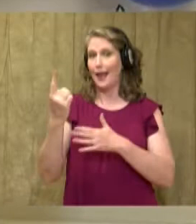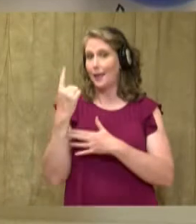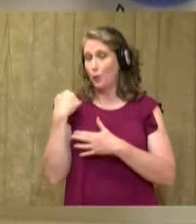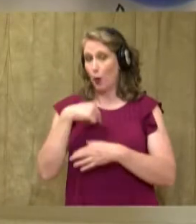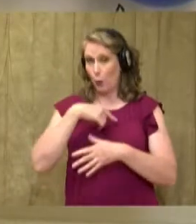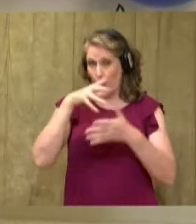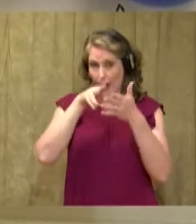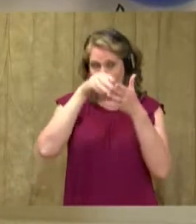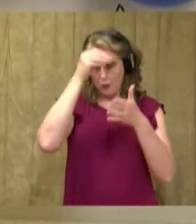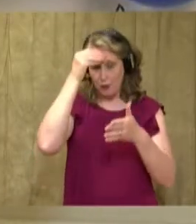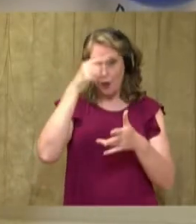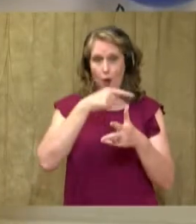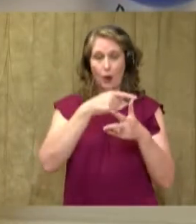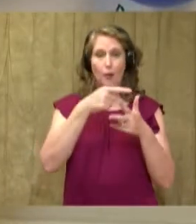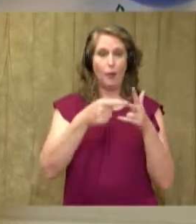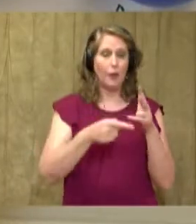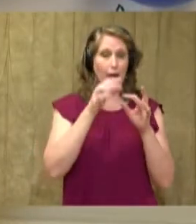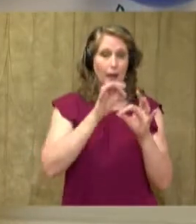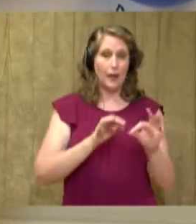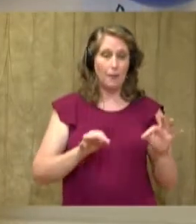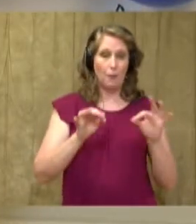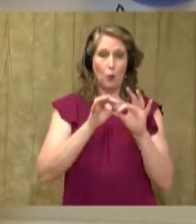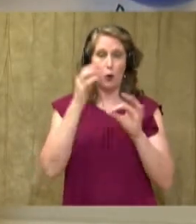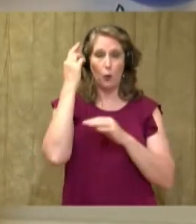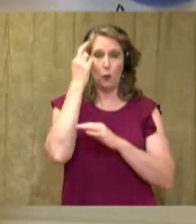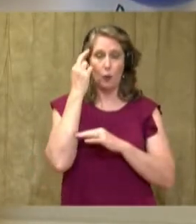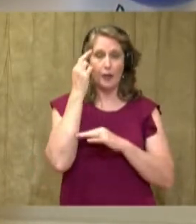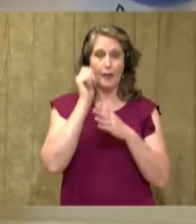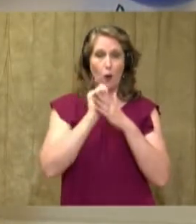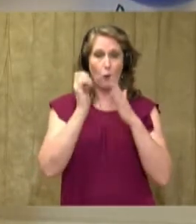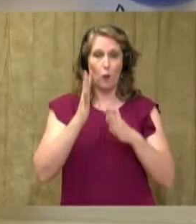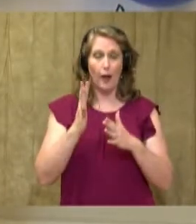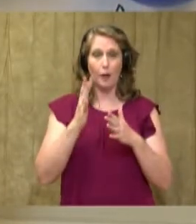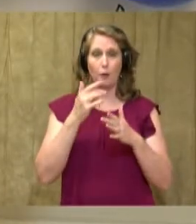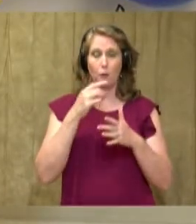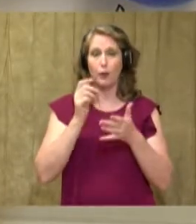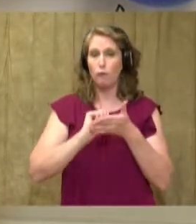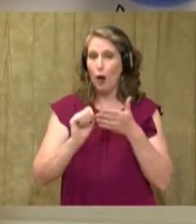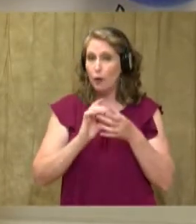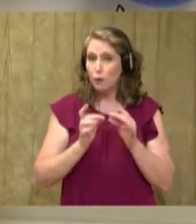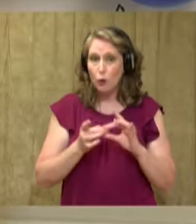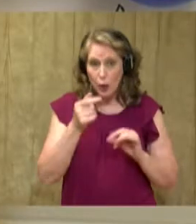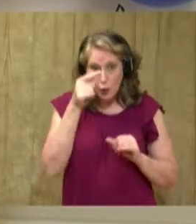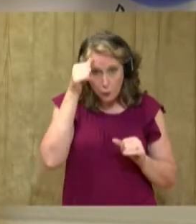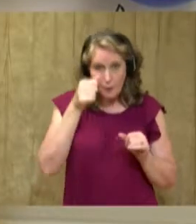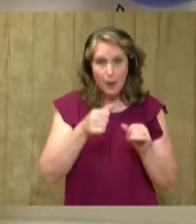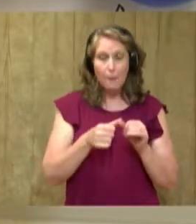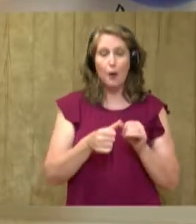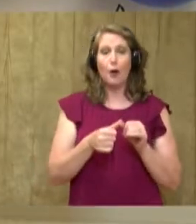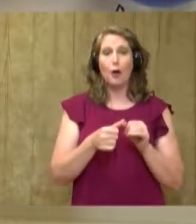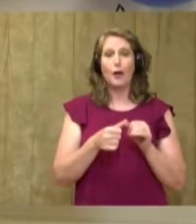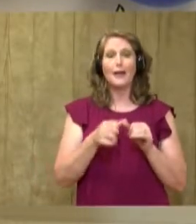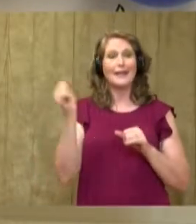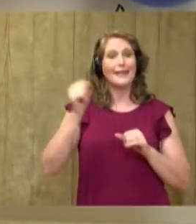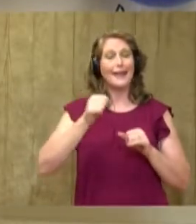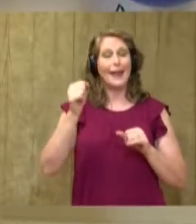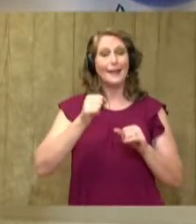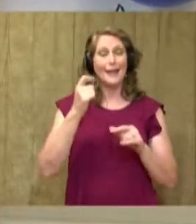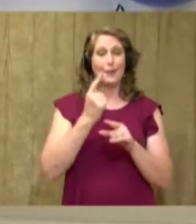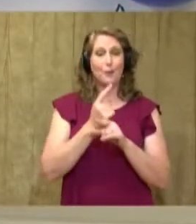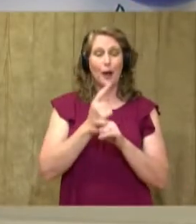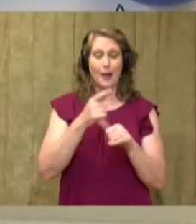week there are 3 main reasons that an author might write a story. Does anybody remember? Yes,